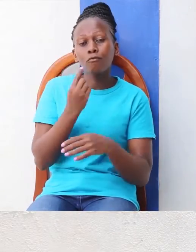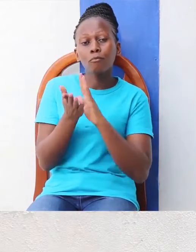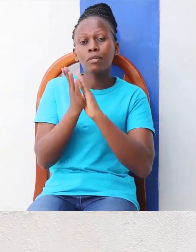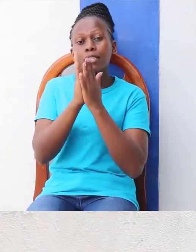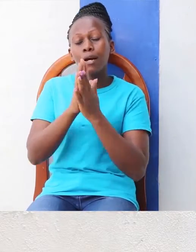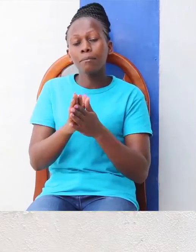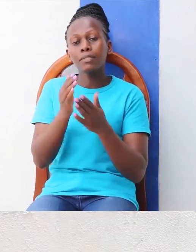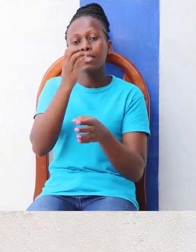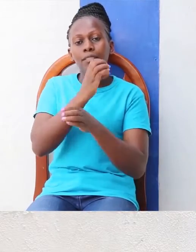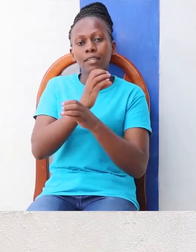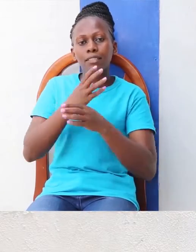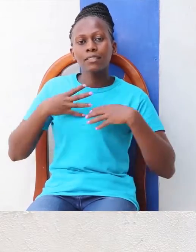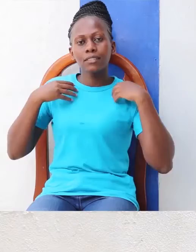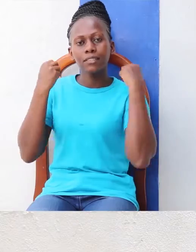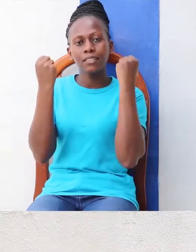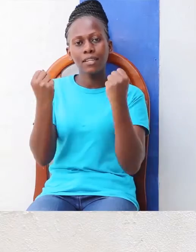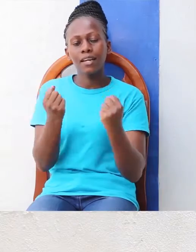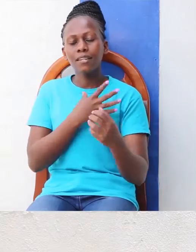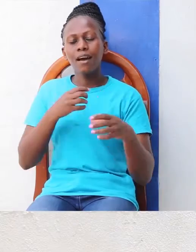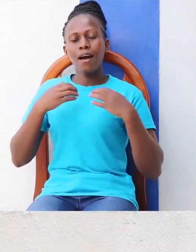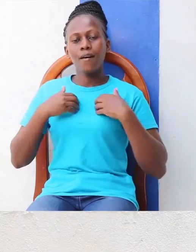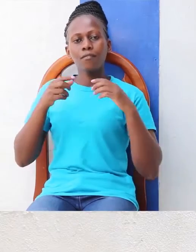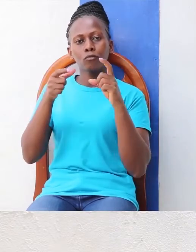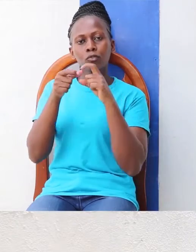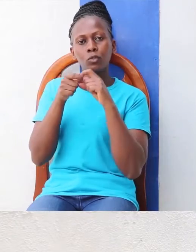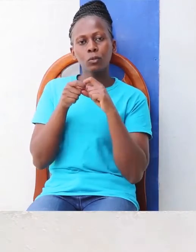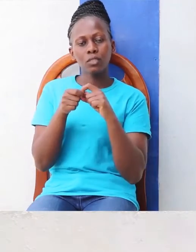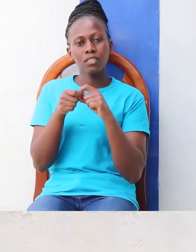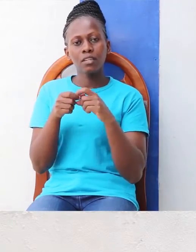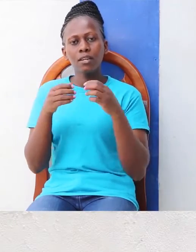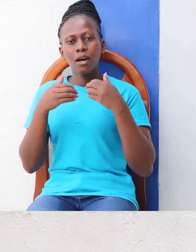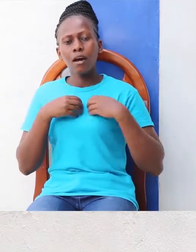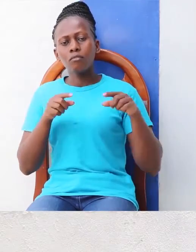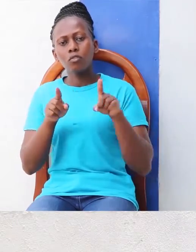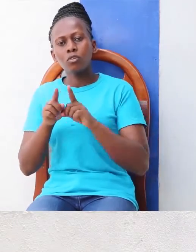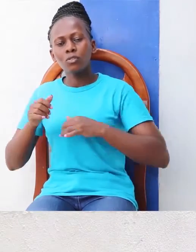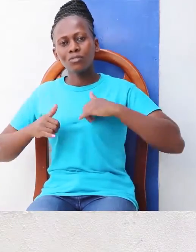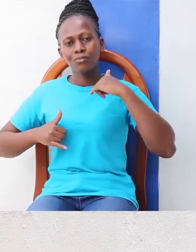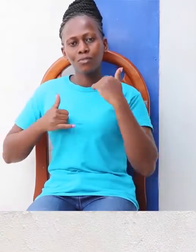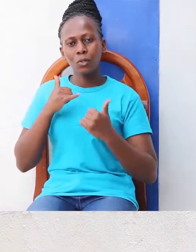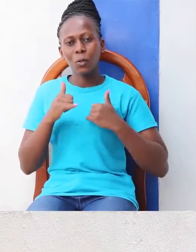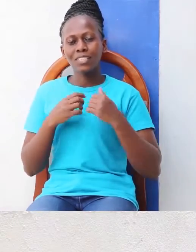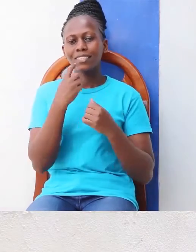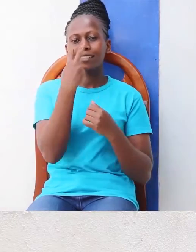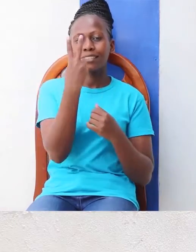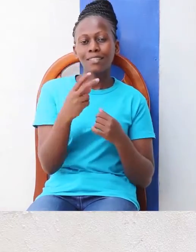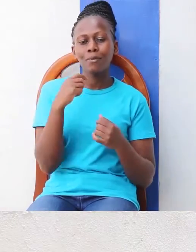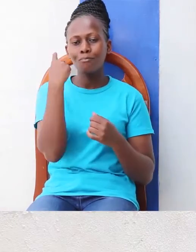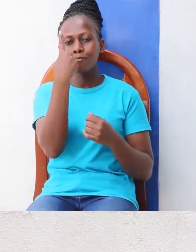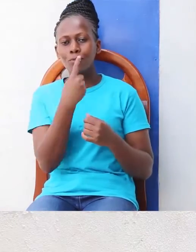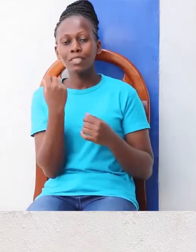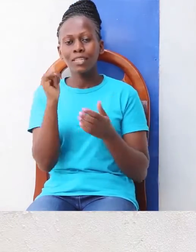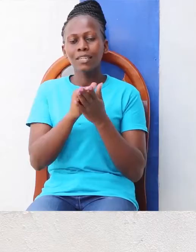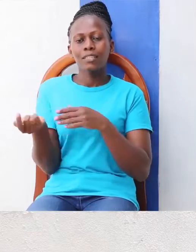The church is strengthened, and there is union, and there is also joy. We can see the beauty that comes